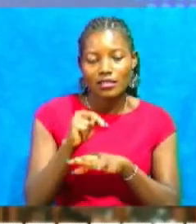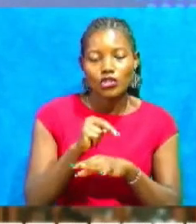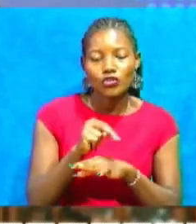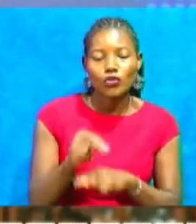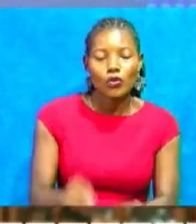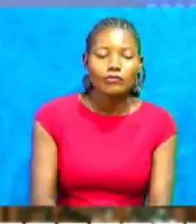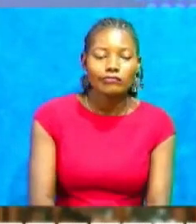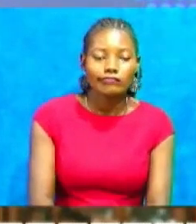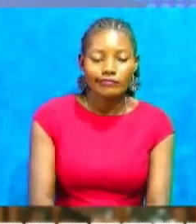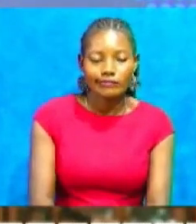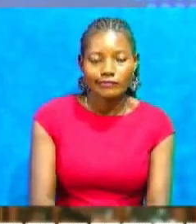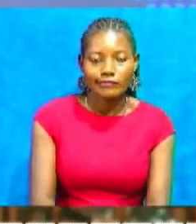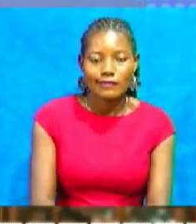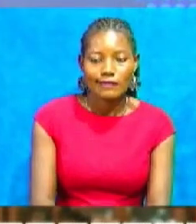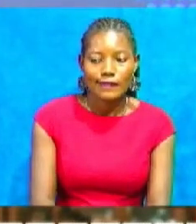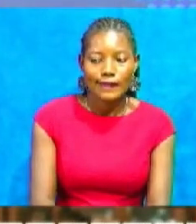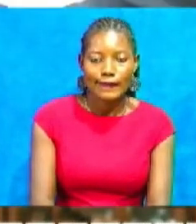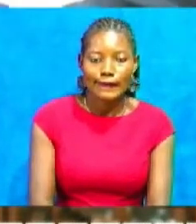has more details.